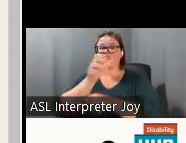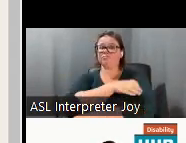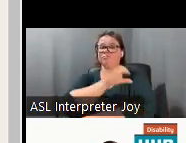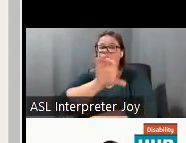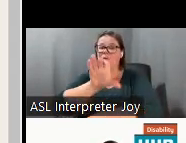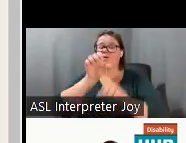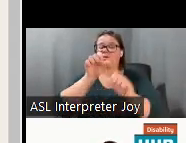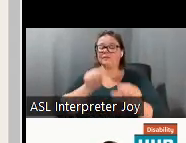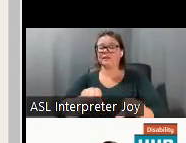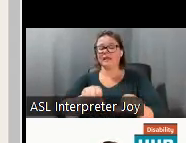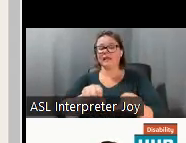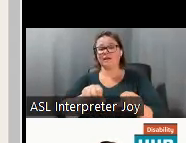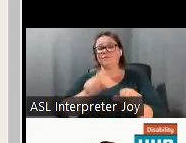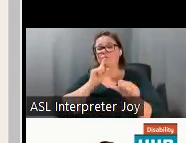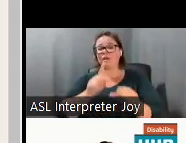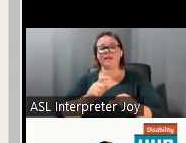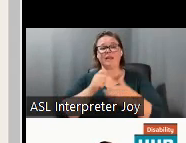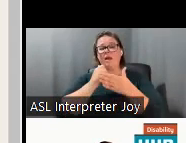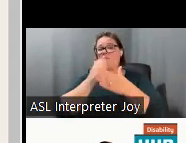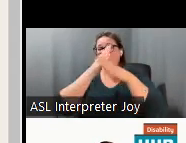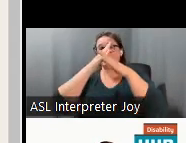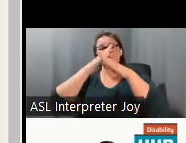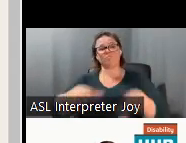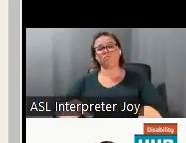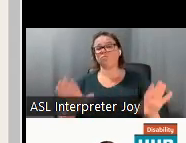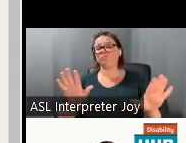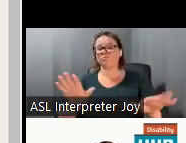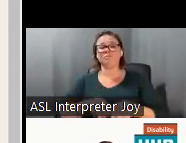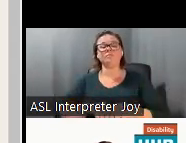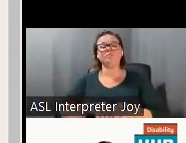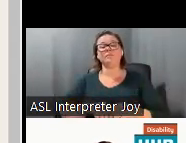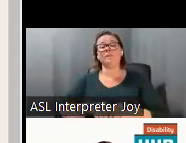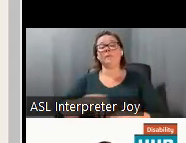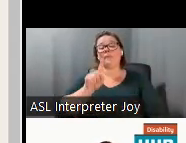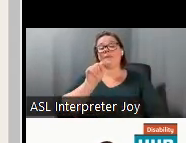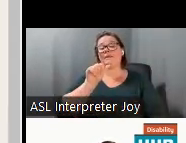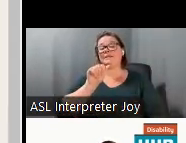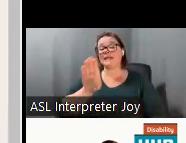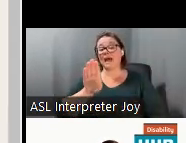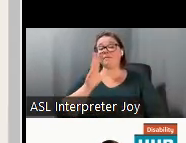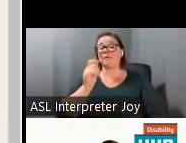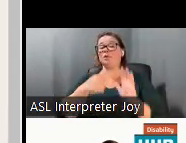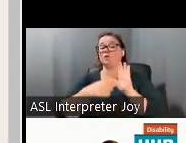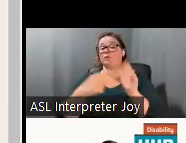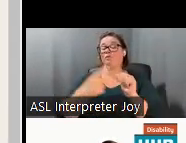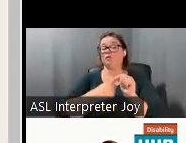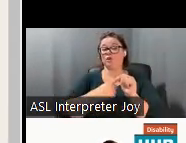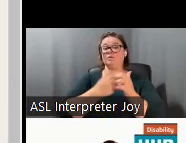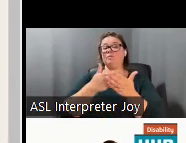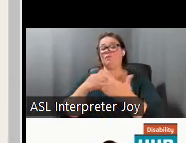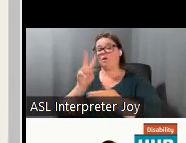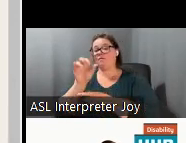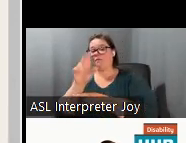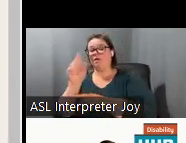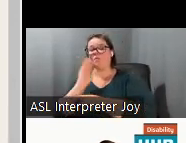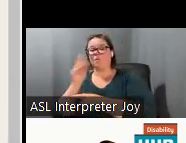can break down barriers. The tab that I want to show you first, before we go into the vault, because we're going to go